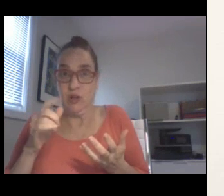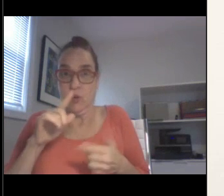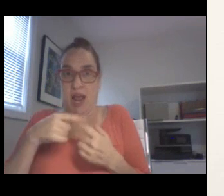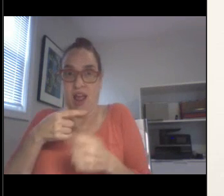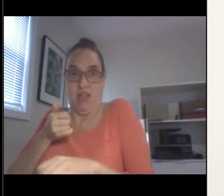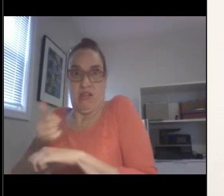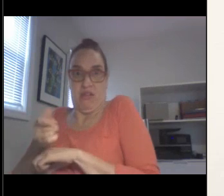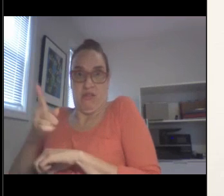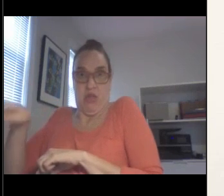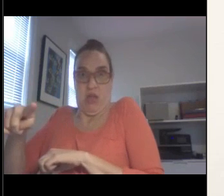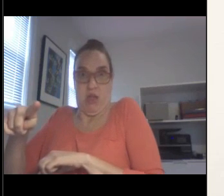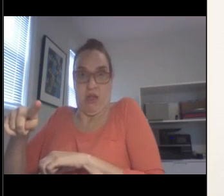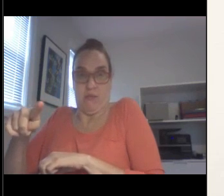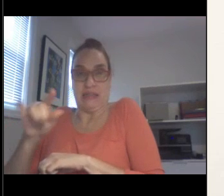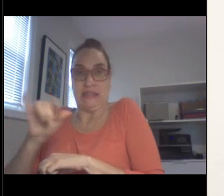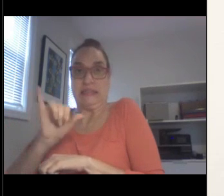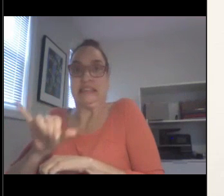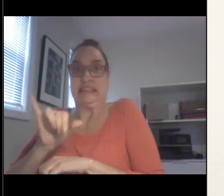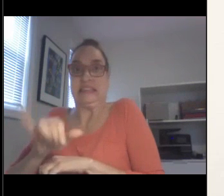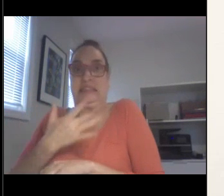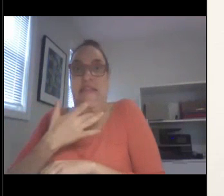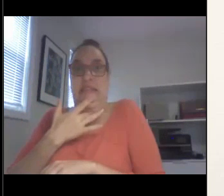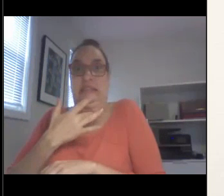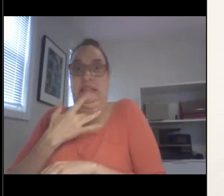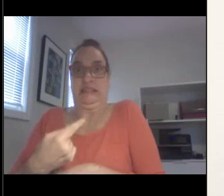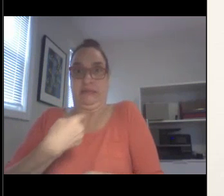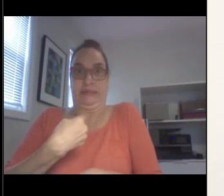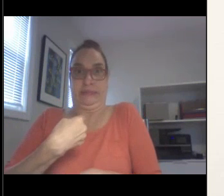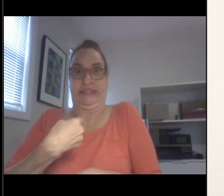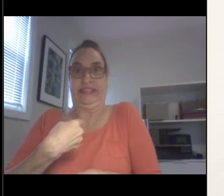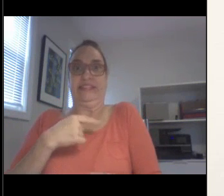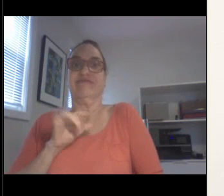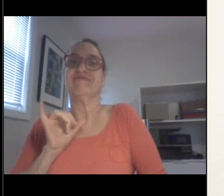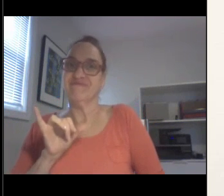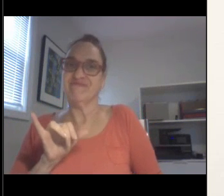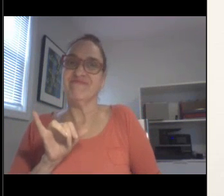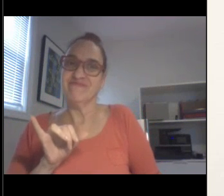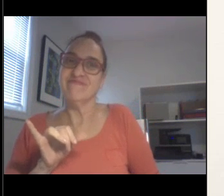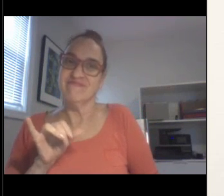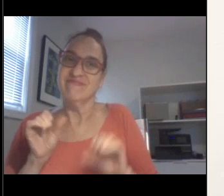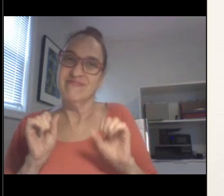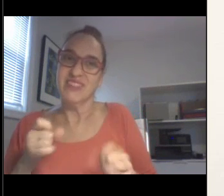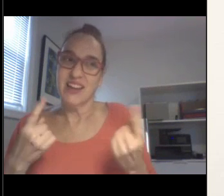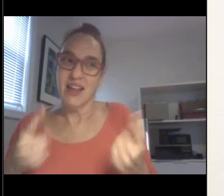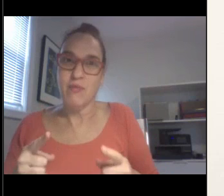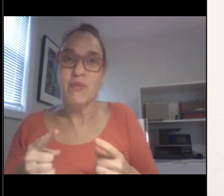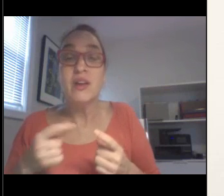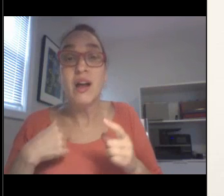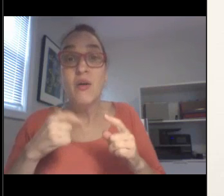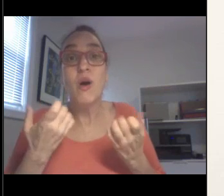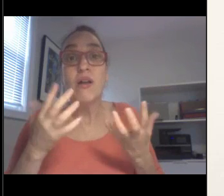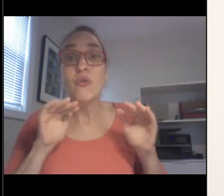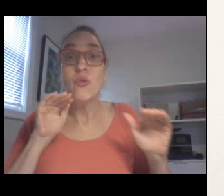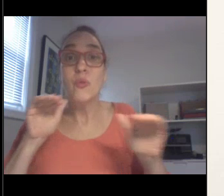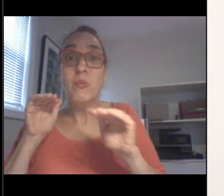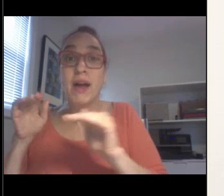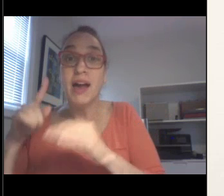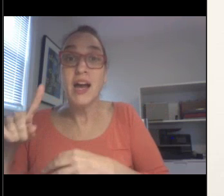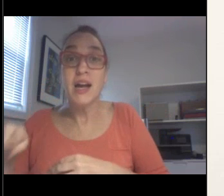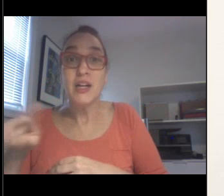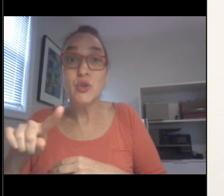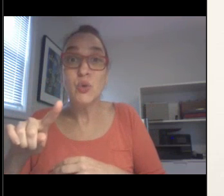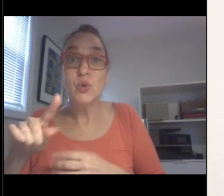some of the tough questions that are going to be posed today. And also, just as a reminder, none of us have attained